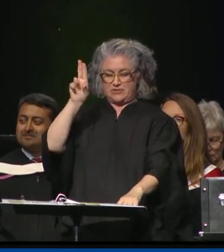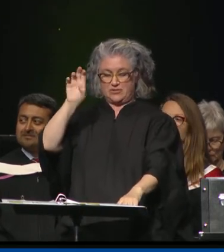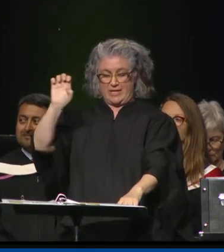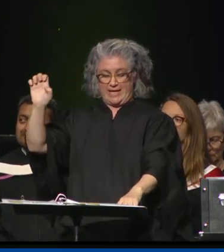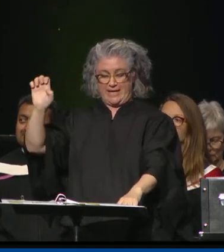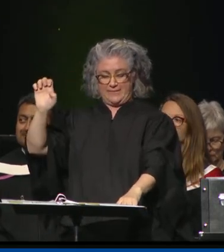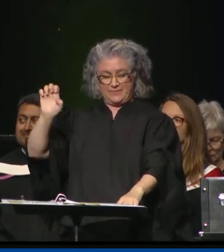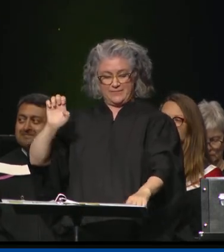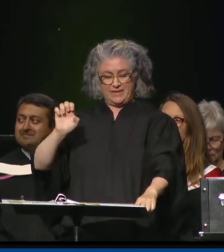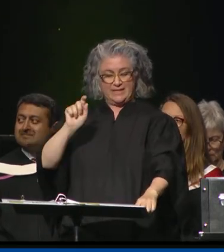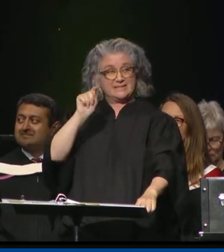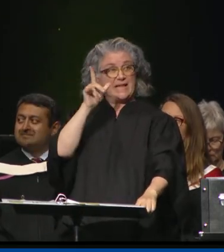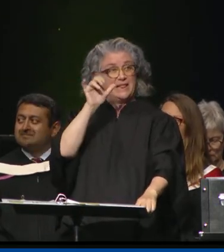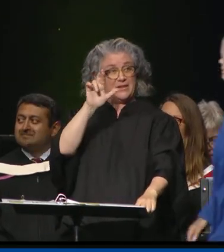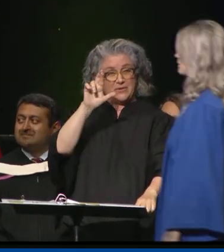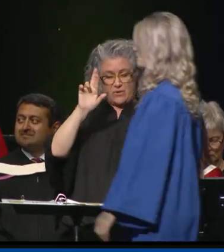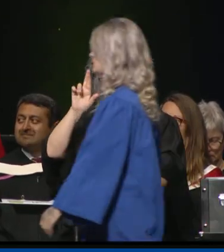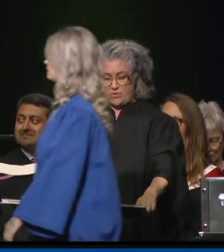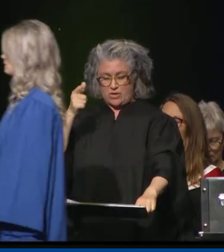Taylor Rogers.